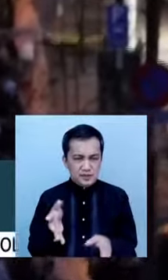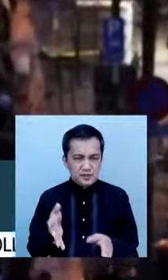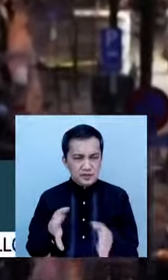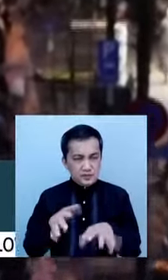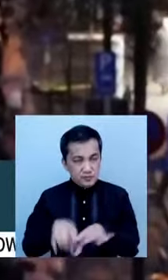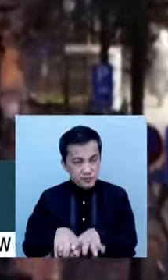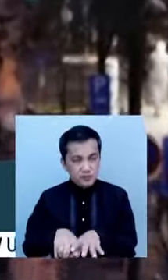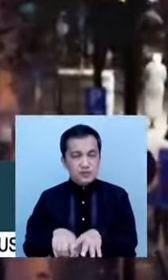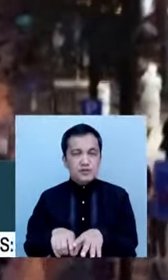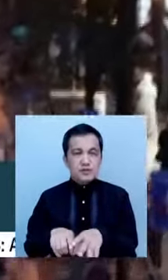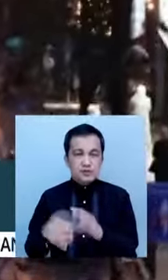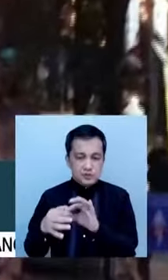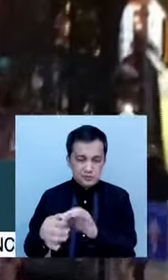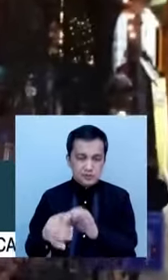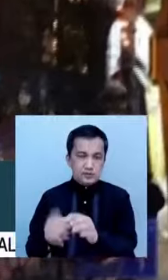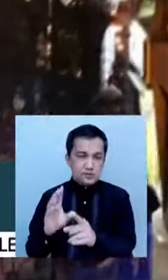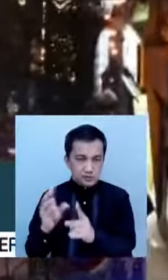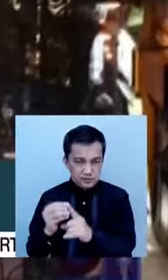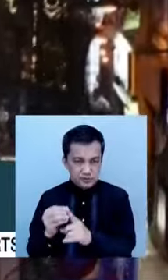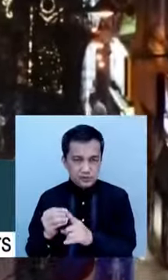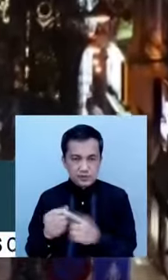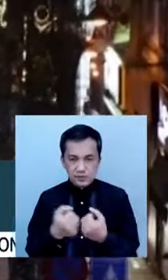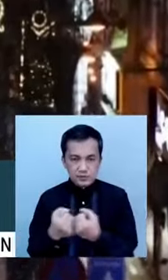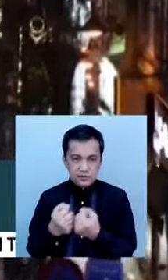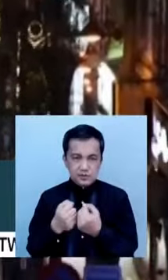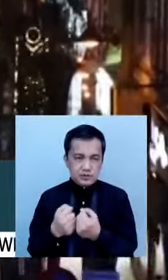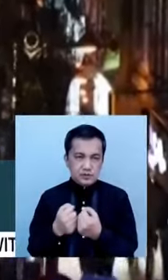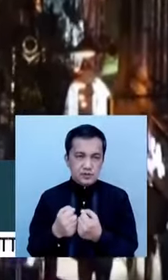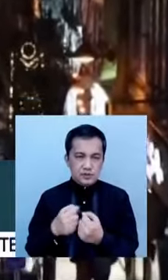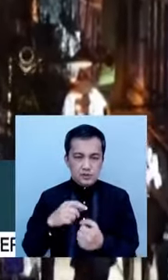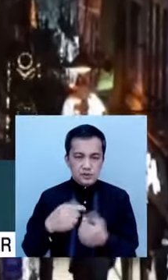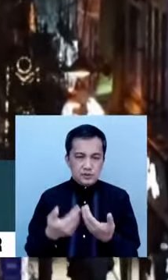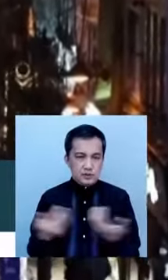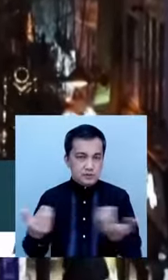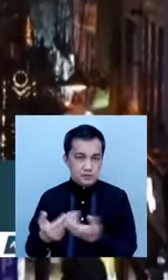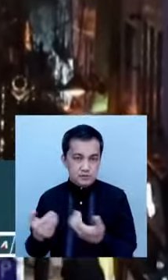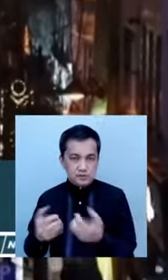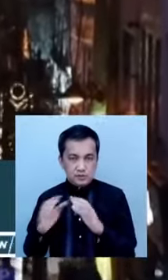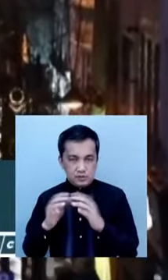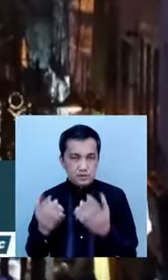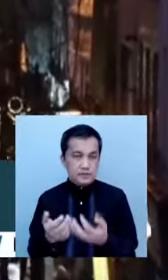among cultures in times of tensions and polarization on a global level.